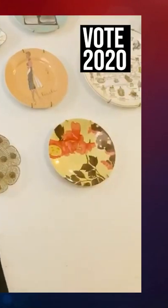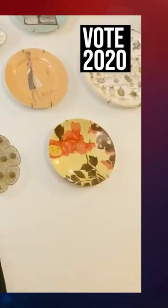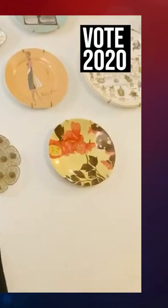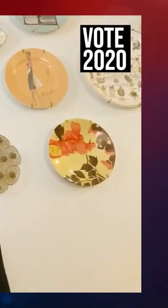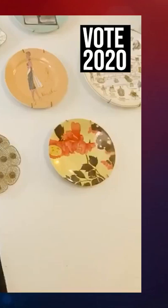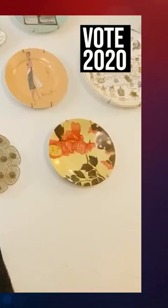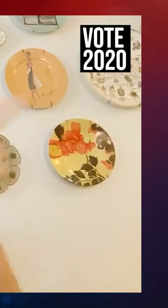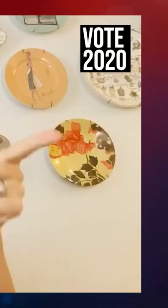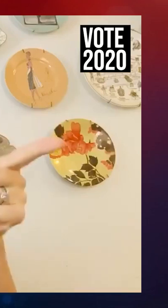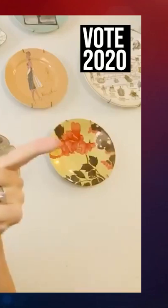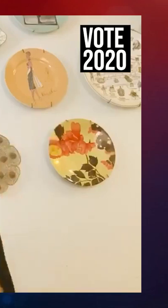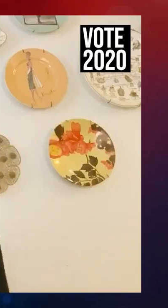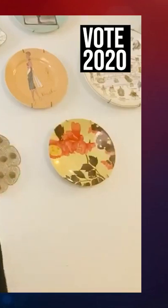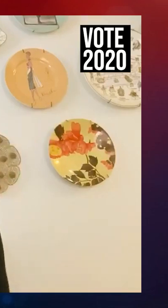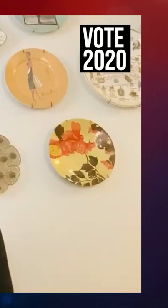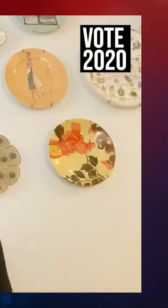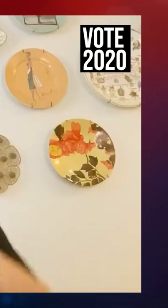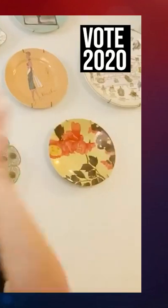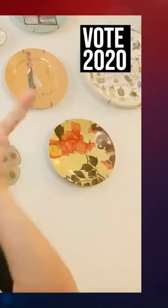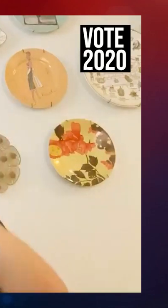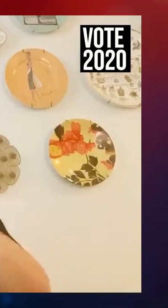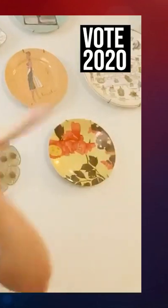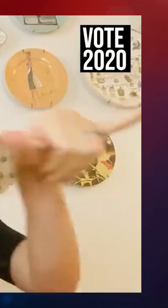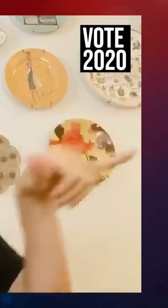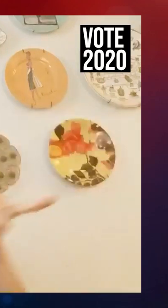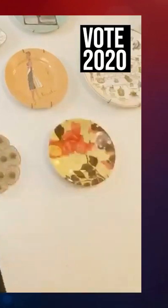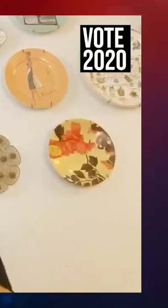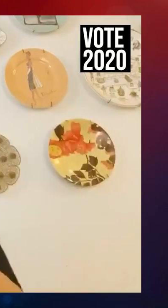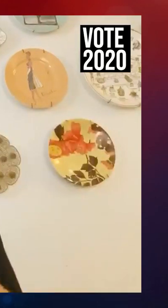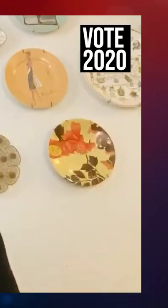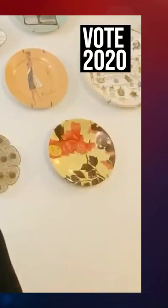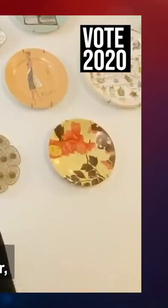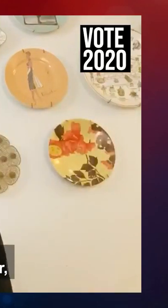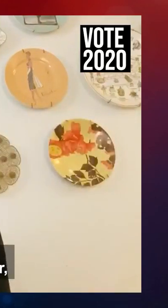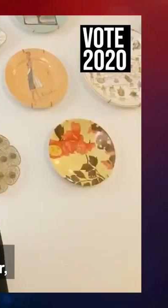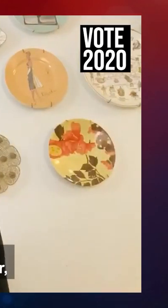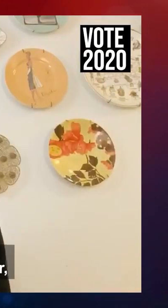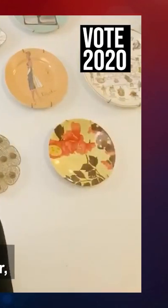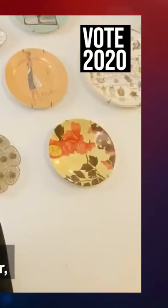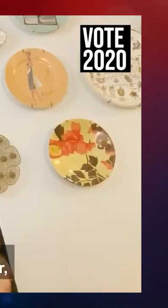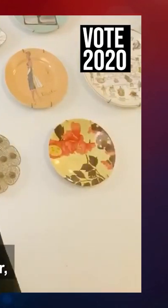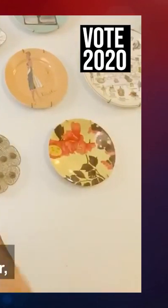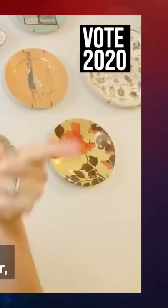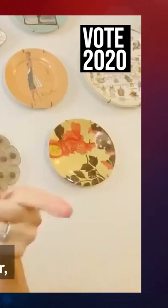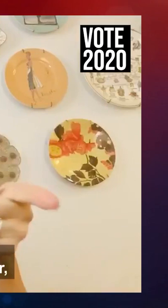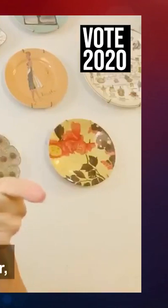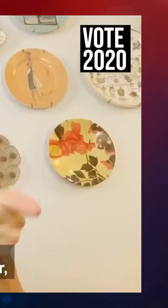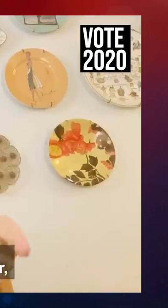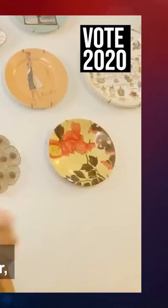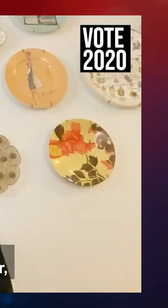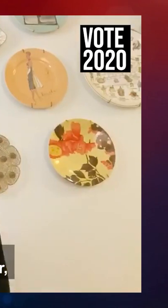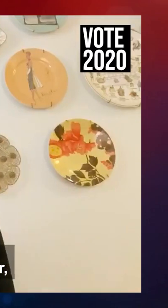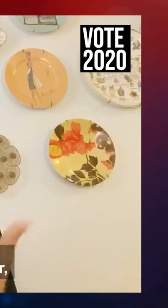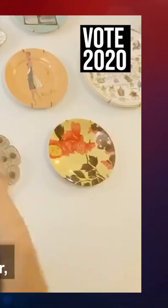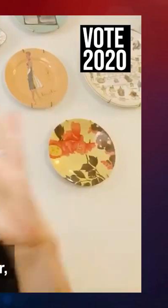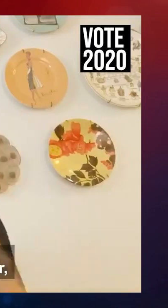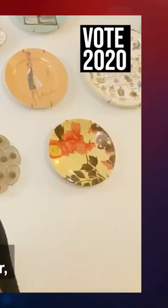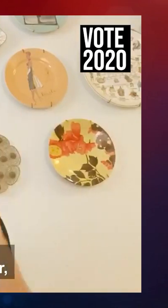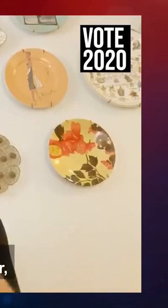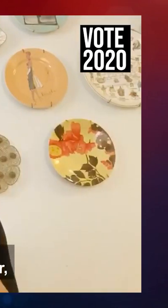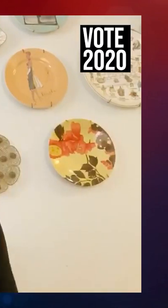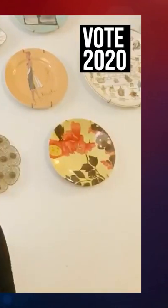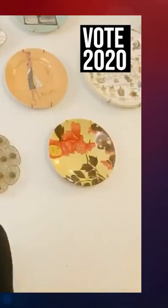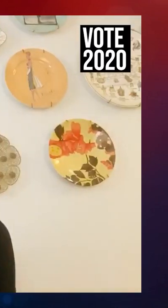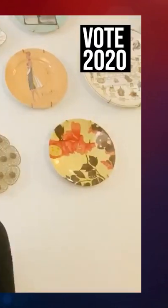Some states are universal mail ballot states. If you live in one and you are a